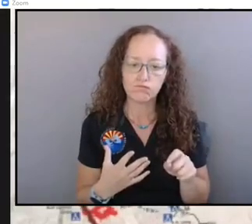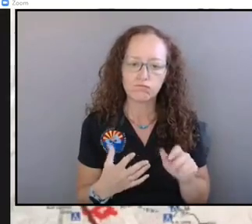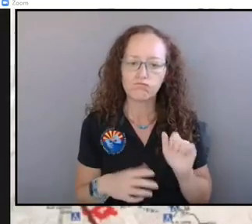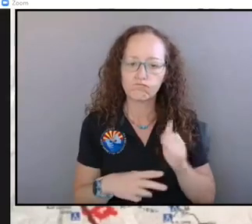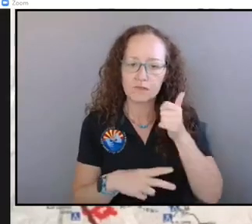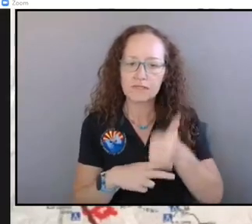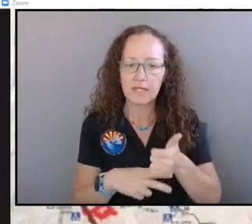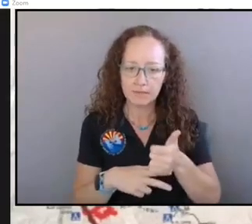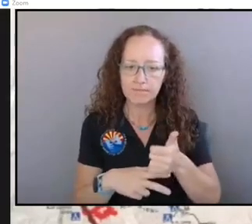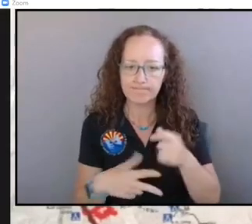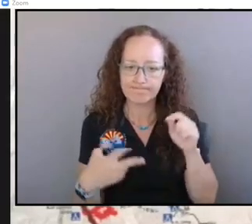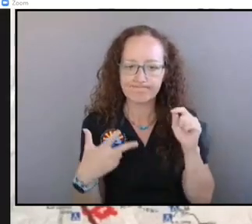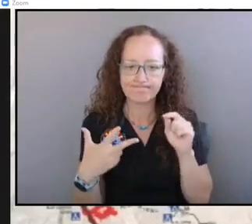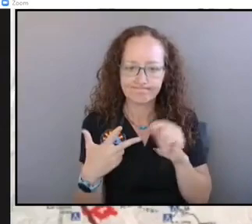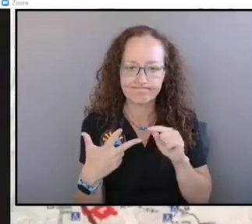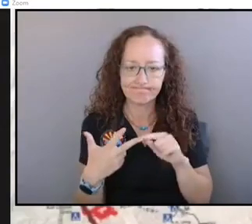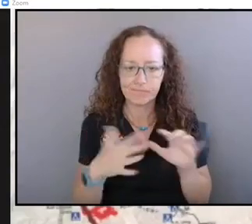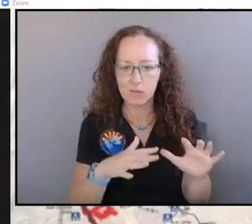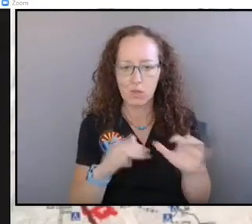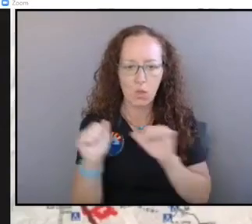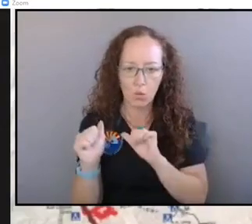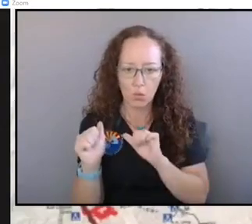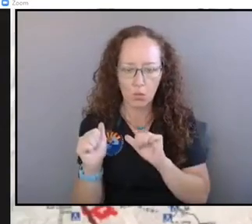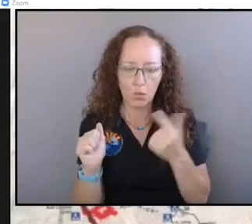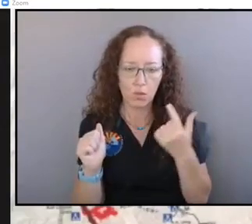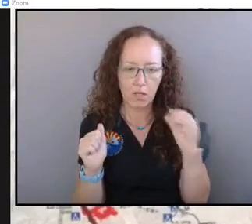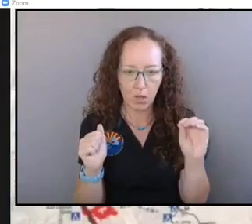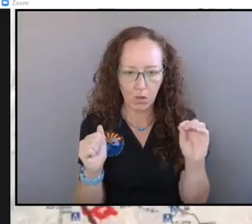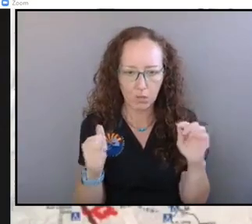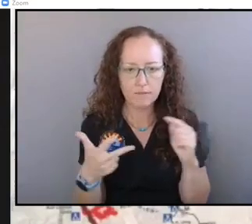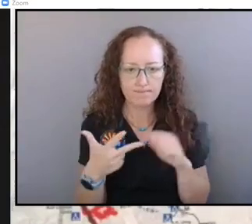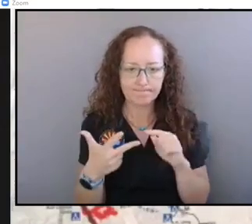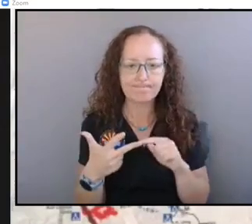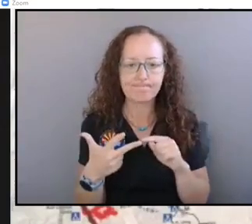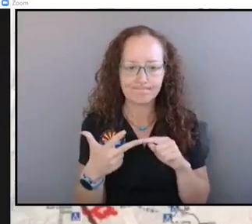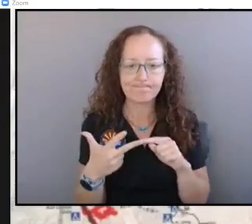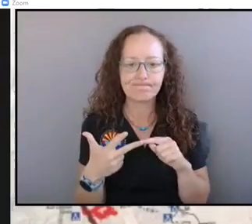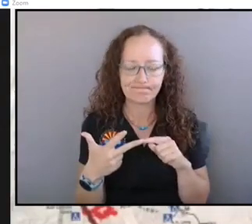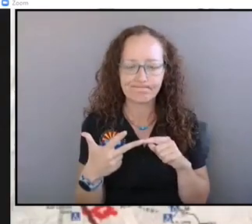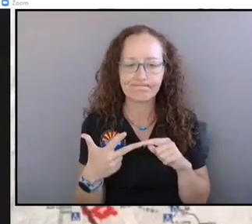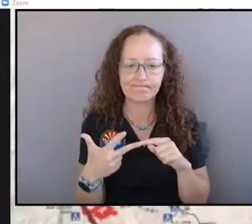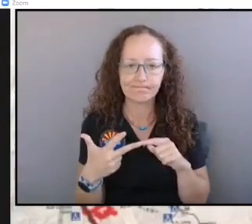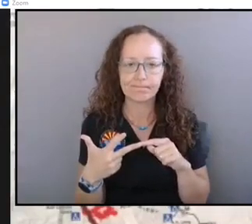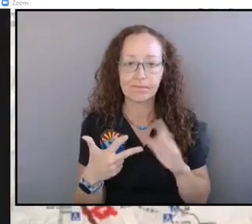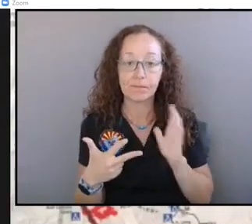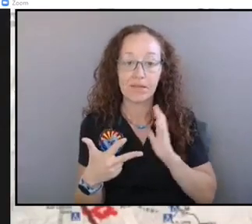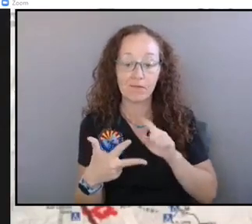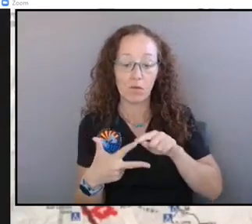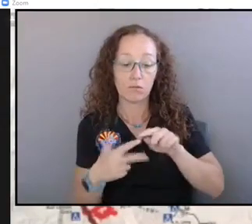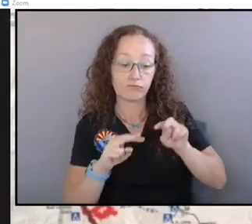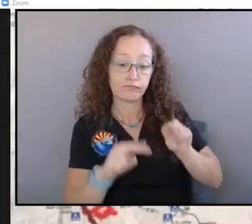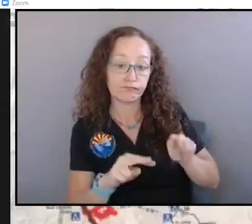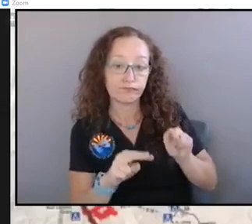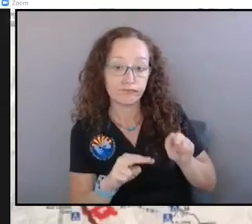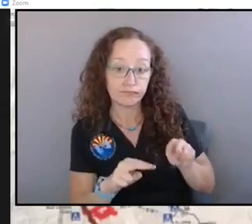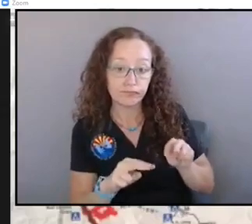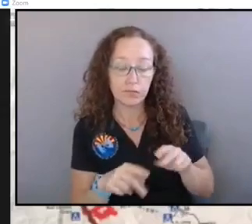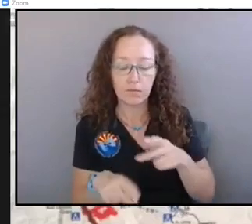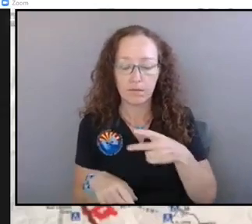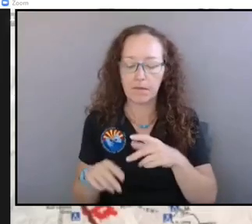more go evacuation statuses, which was previously set statuses in the upper Pecos